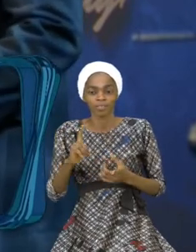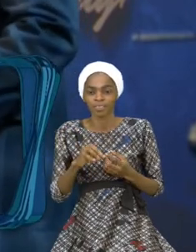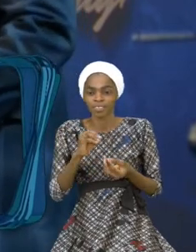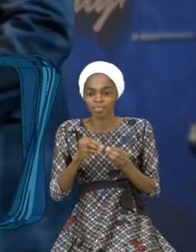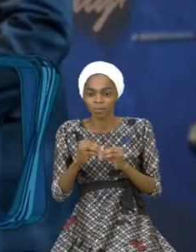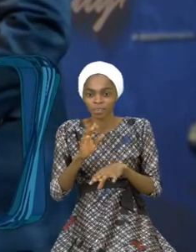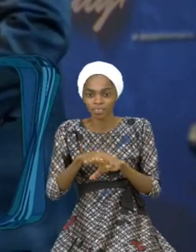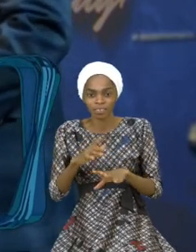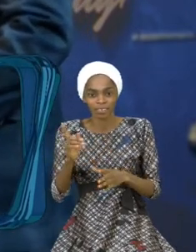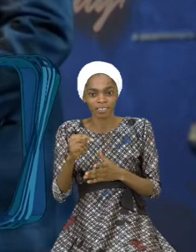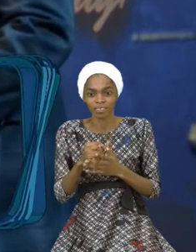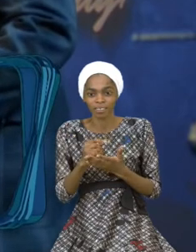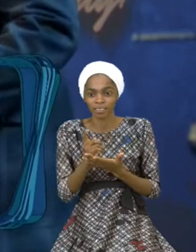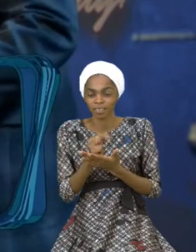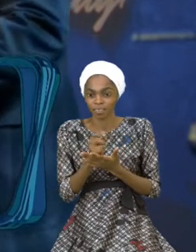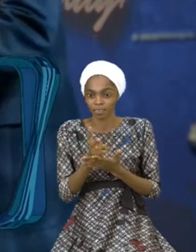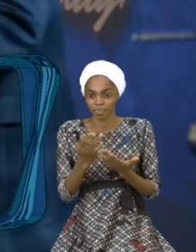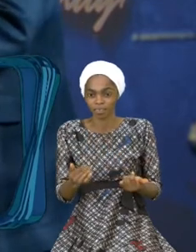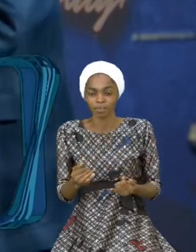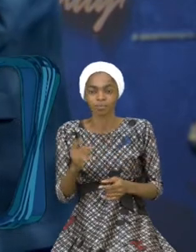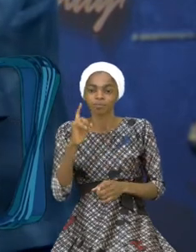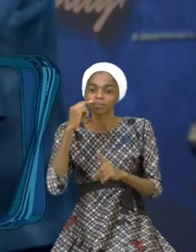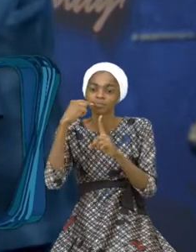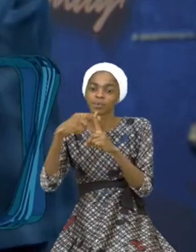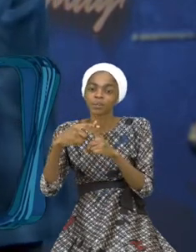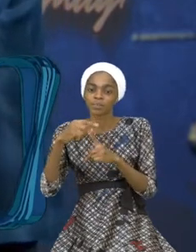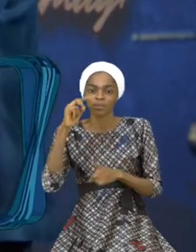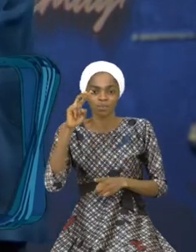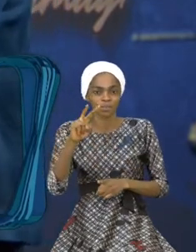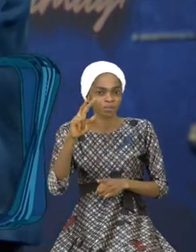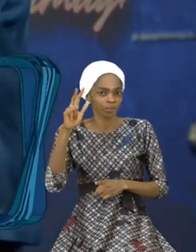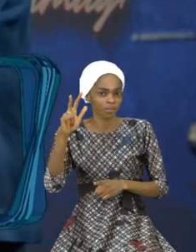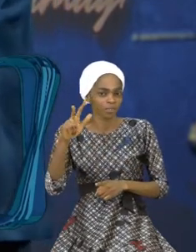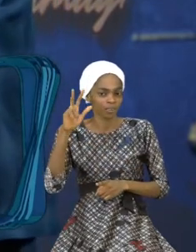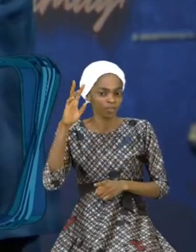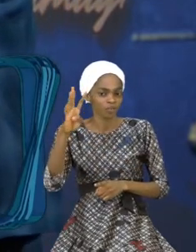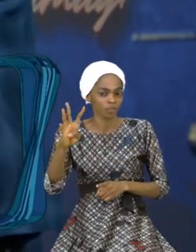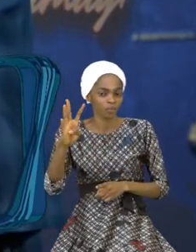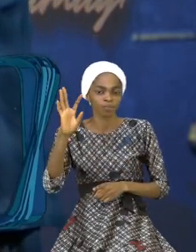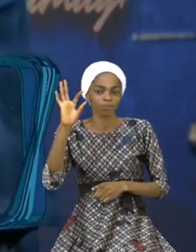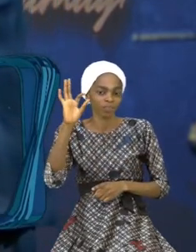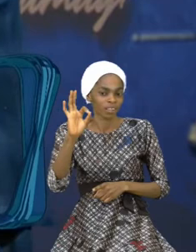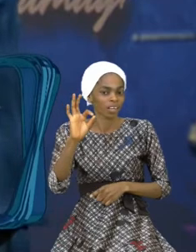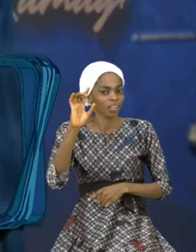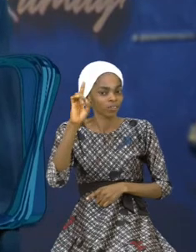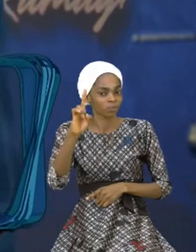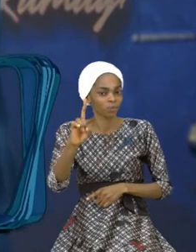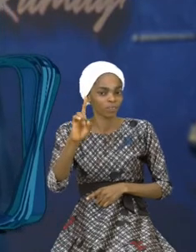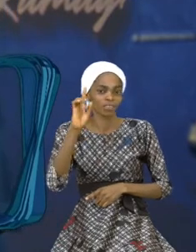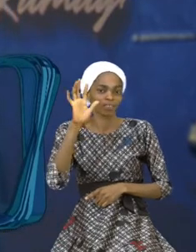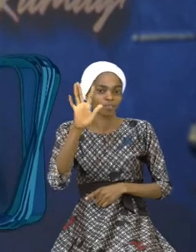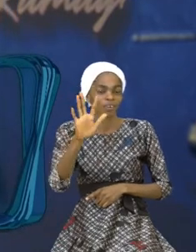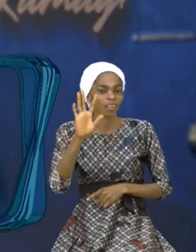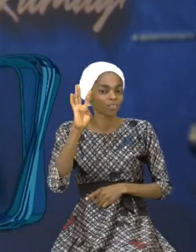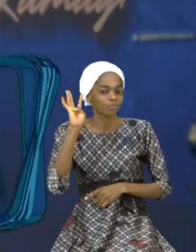is plus two three four 9 1 5